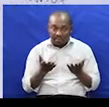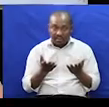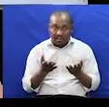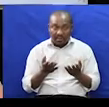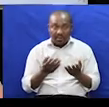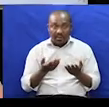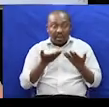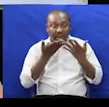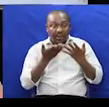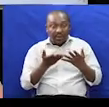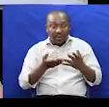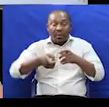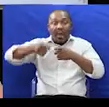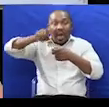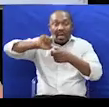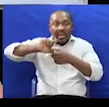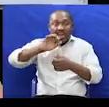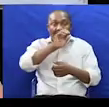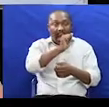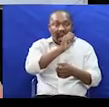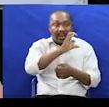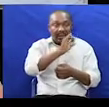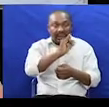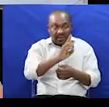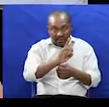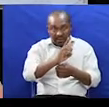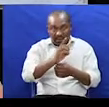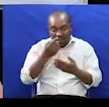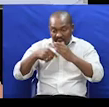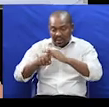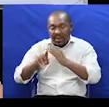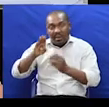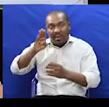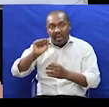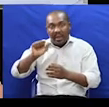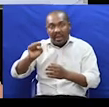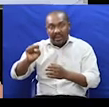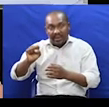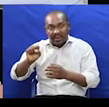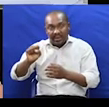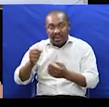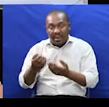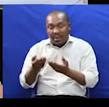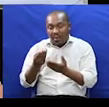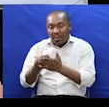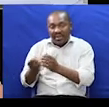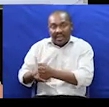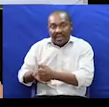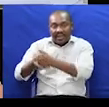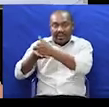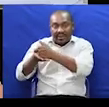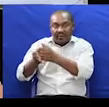So we are adding acid to a base with the assistance of indicator, and then when the reaction is